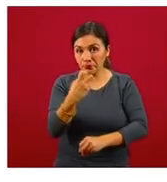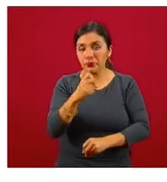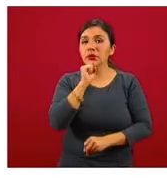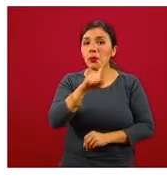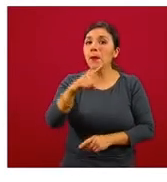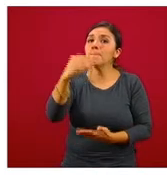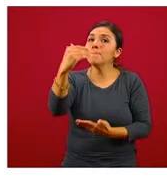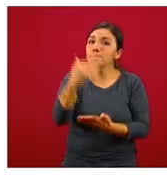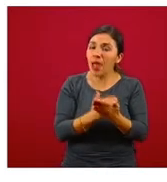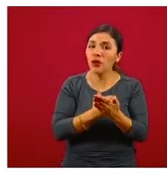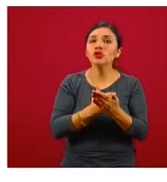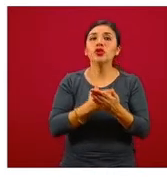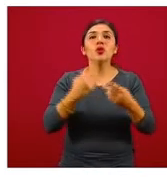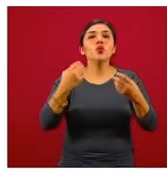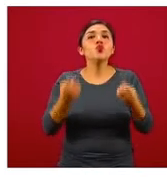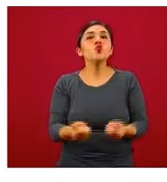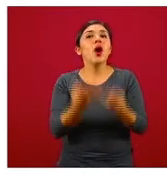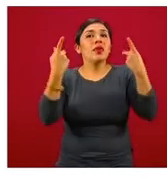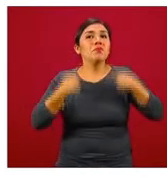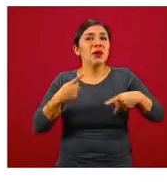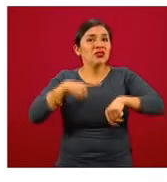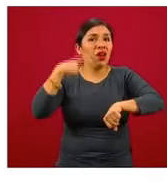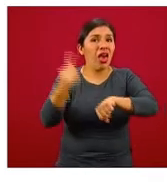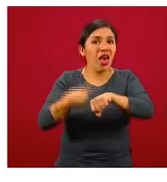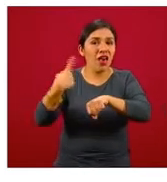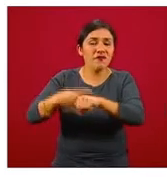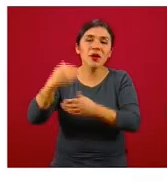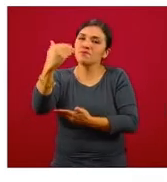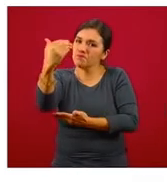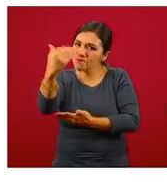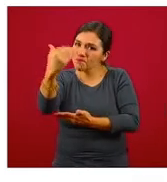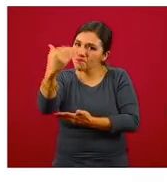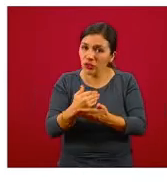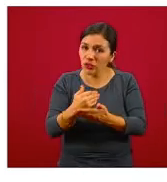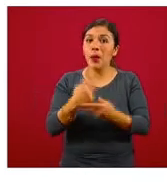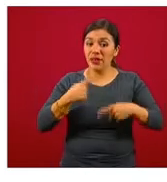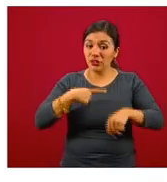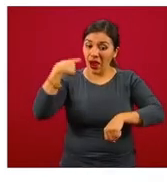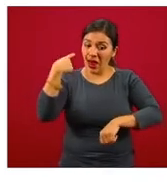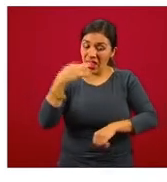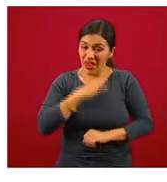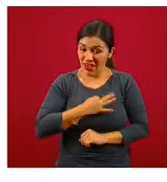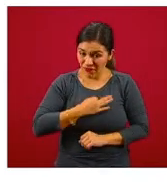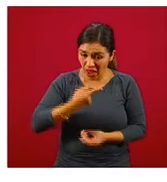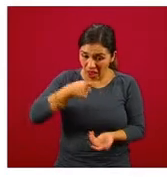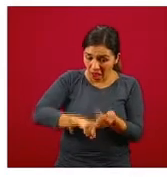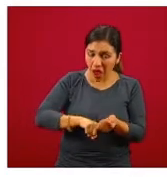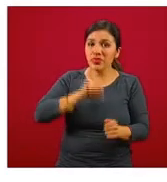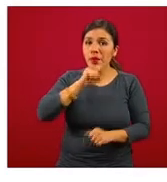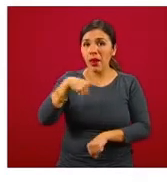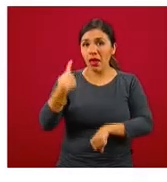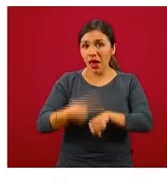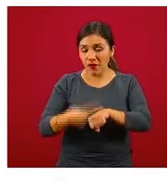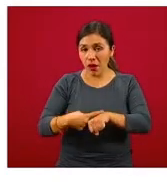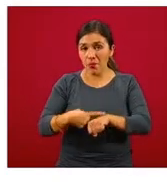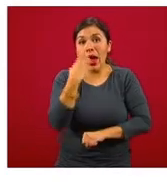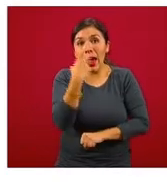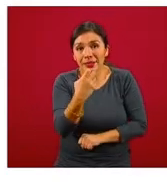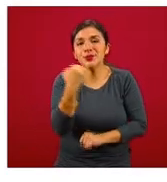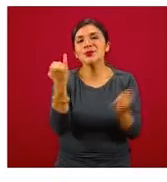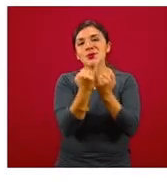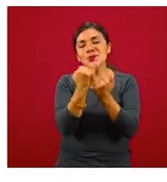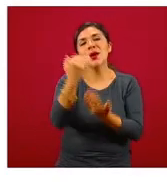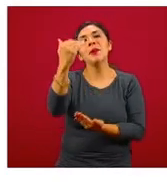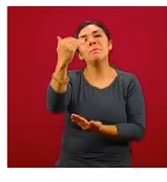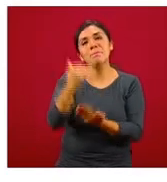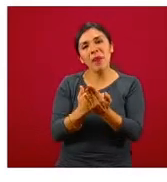transmission rates and lower the burden of disease, lower the number of people who are sick and infected with COVID.